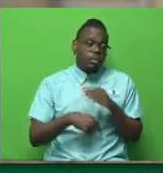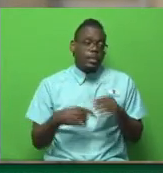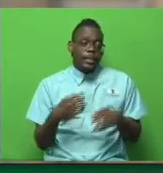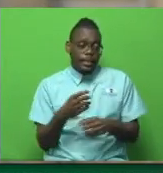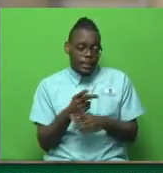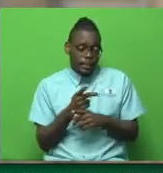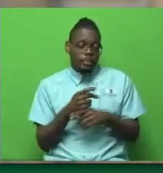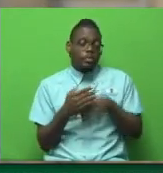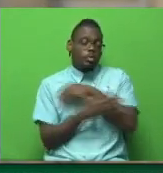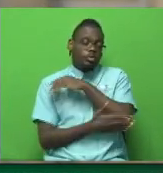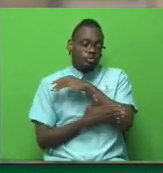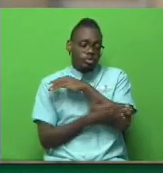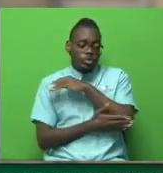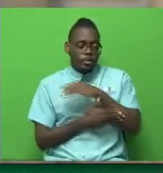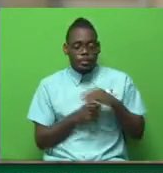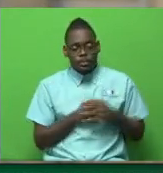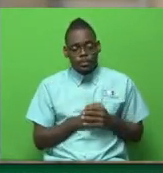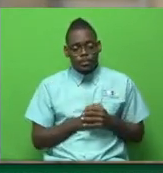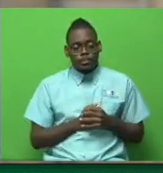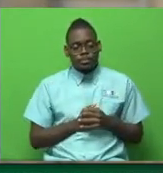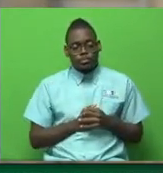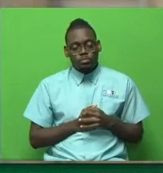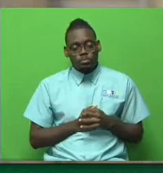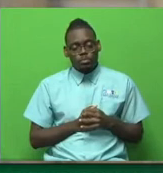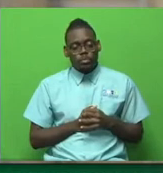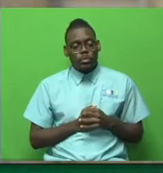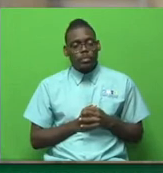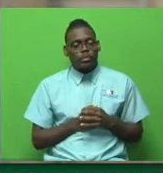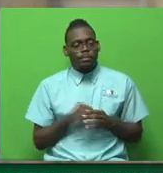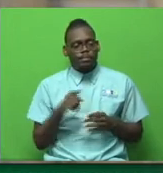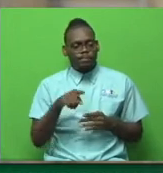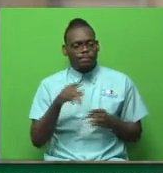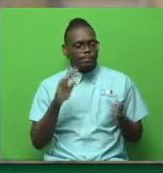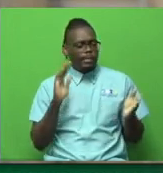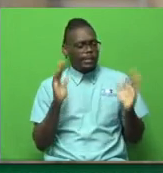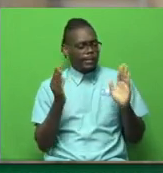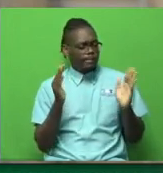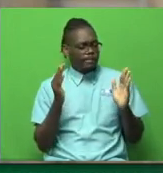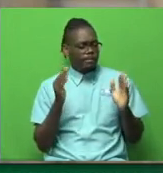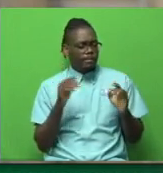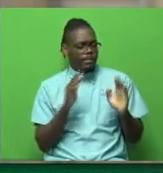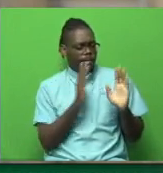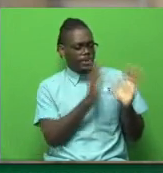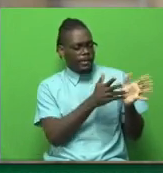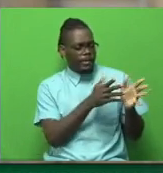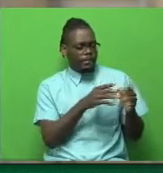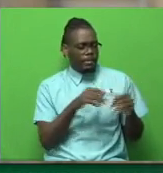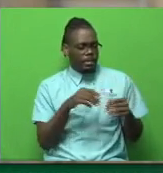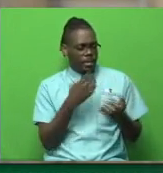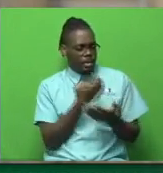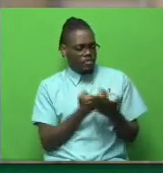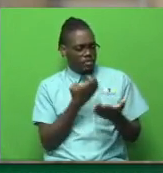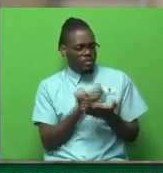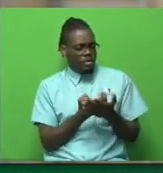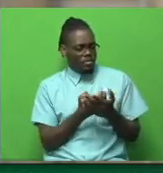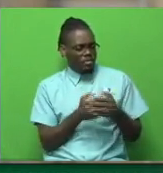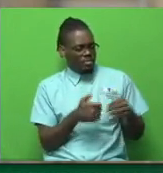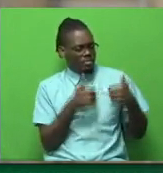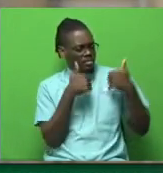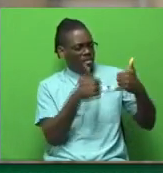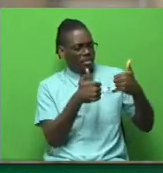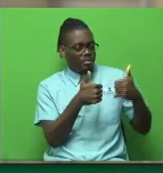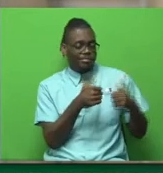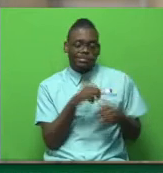those on the other side making it seem that they left an economy that was all Rosy that is not possible and it simply isn't